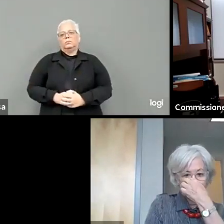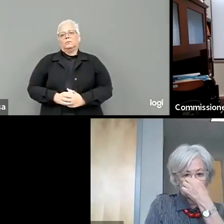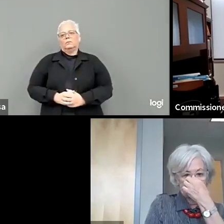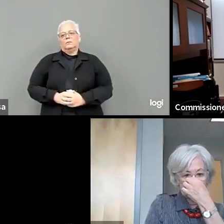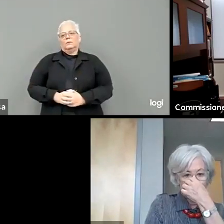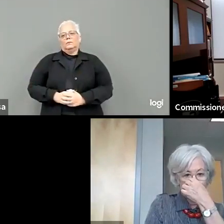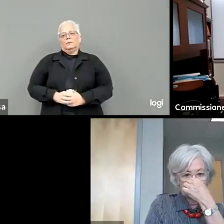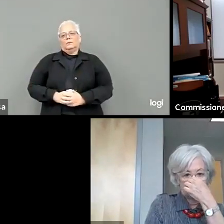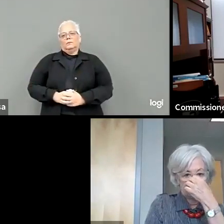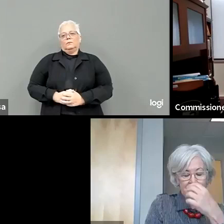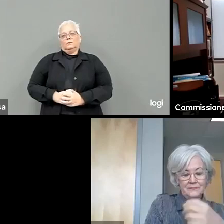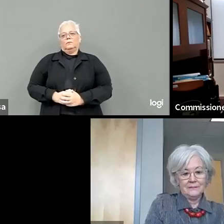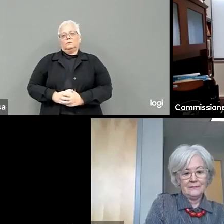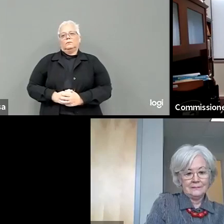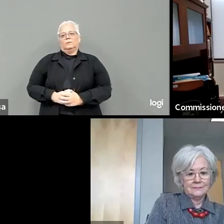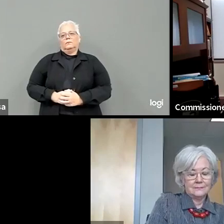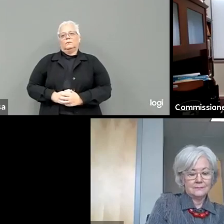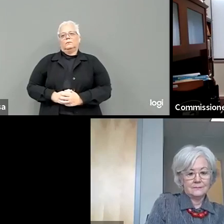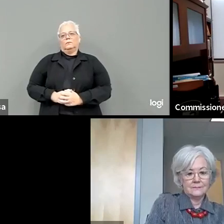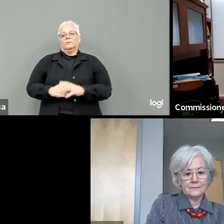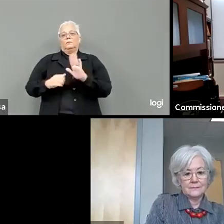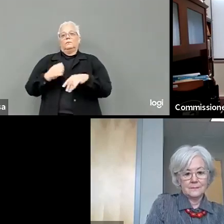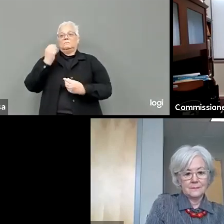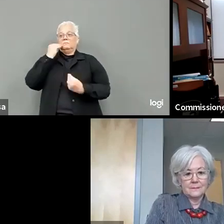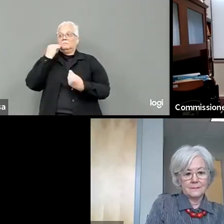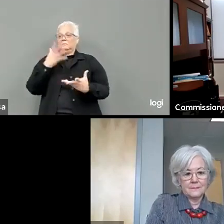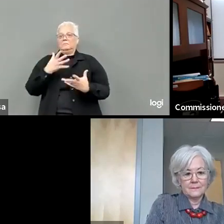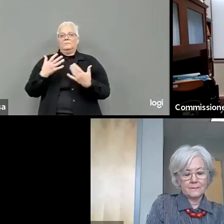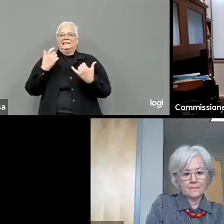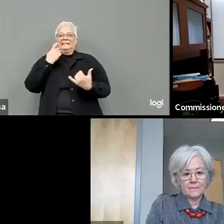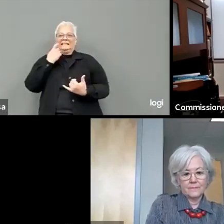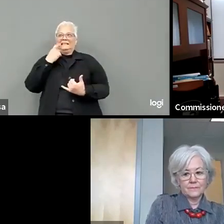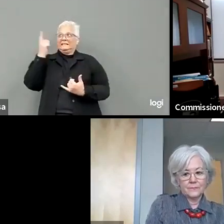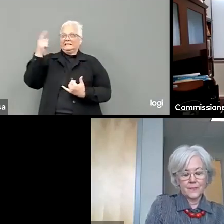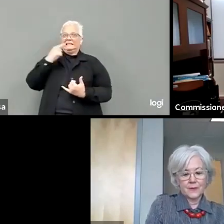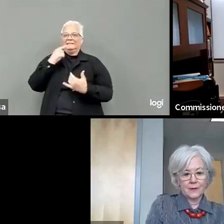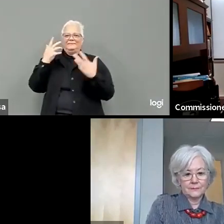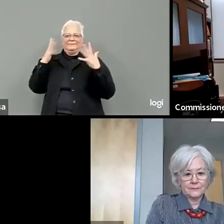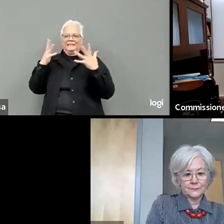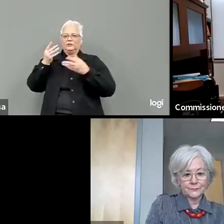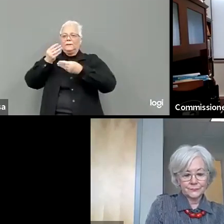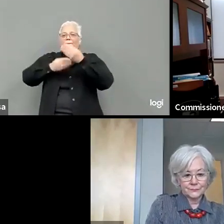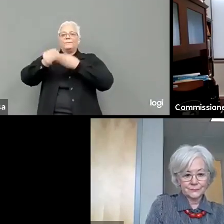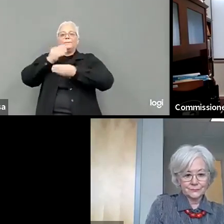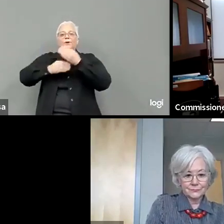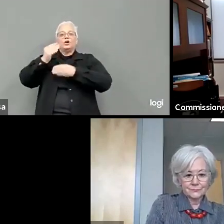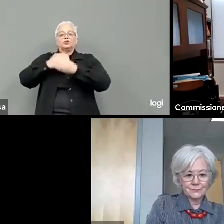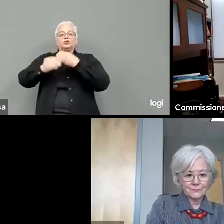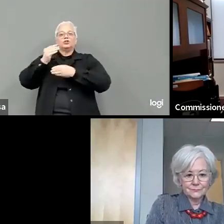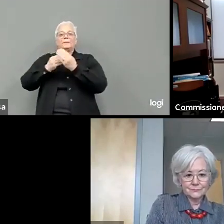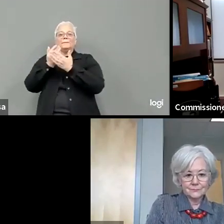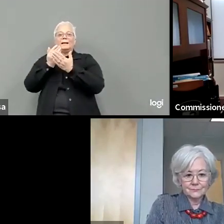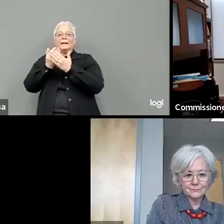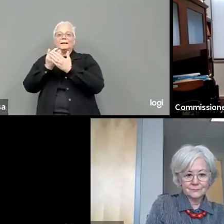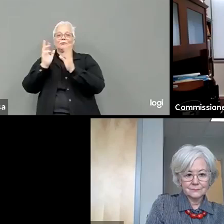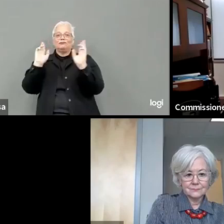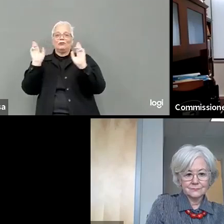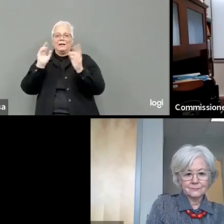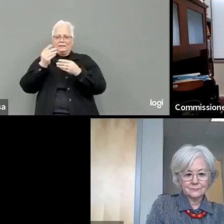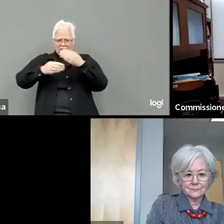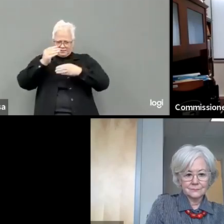fiscal year between our ongoing expenditures and our projected revenue is about $10